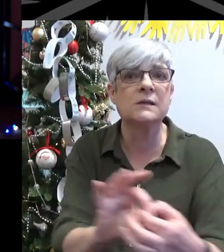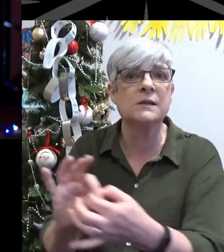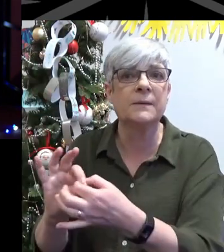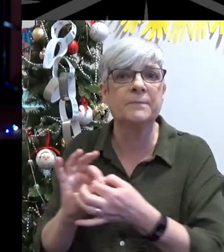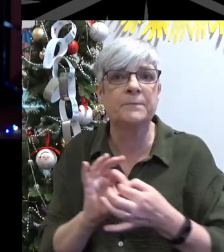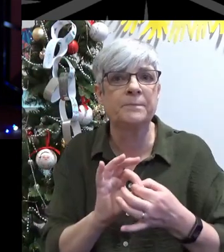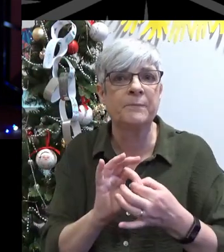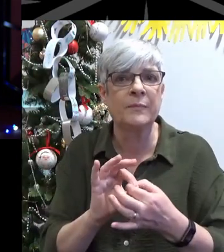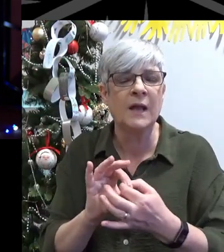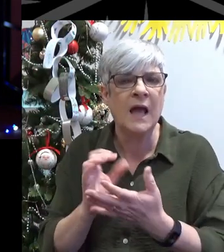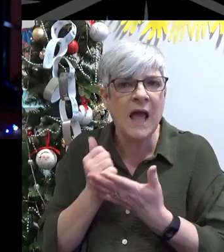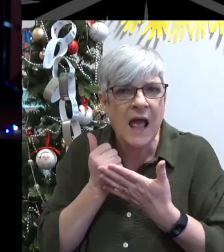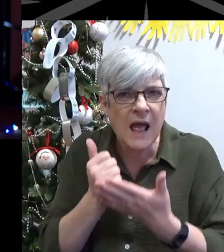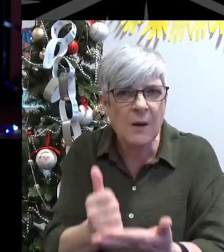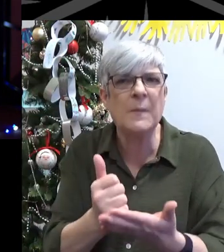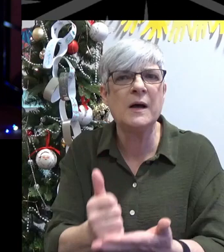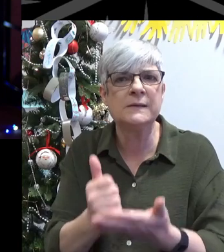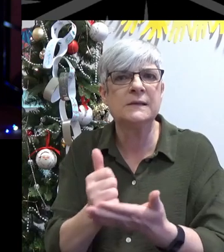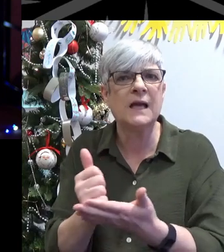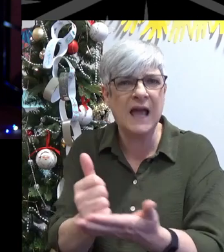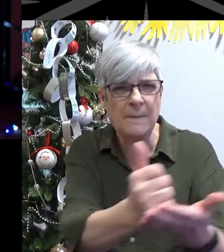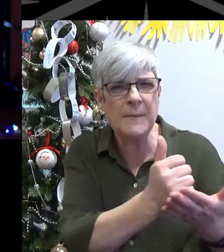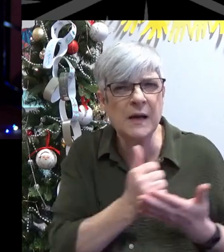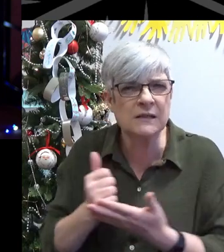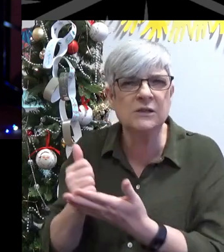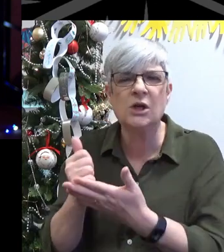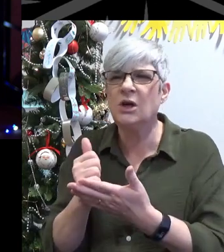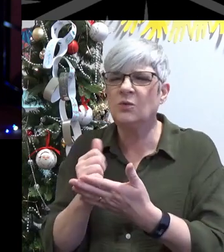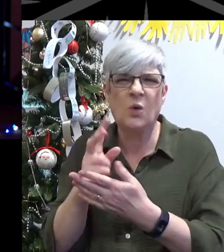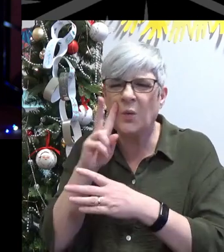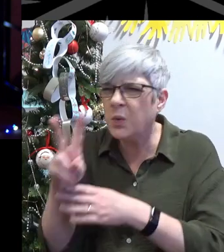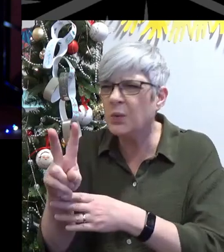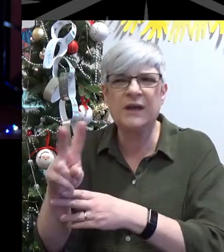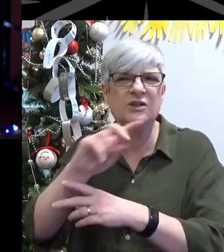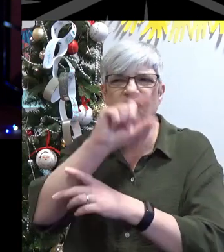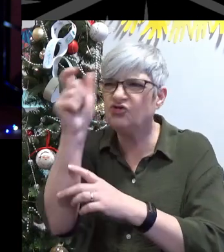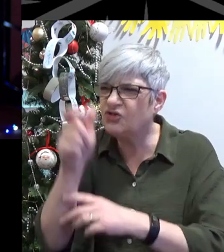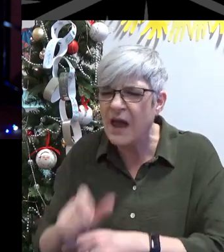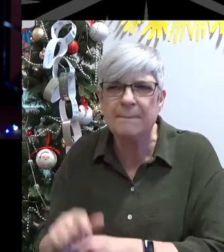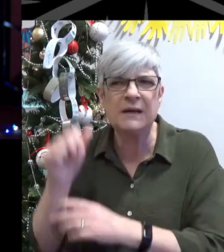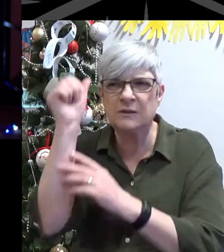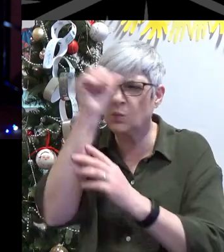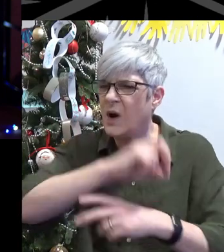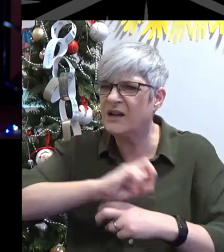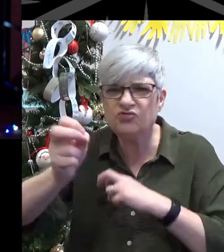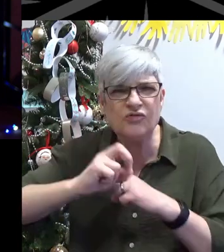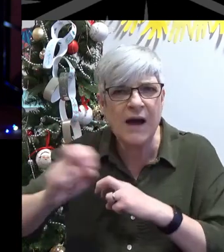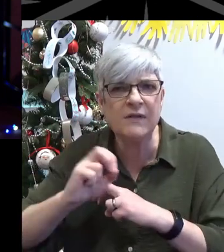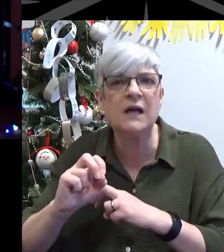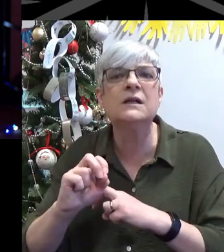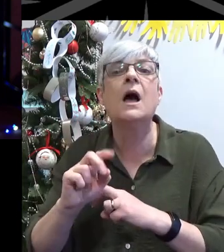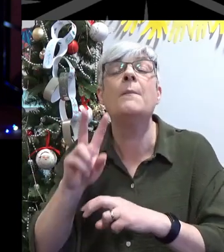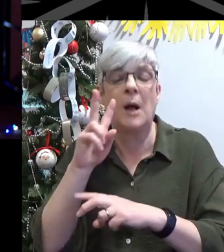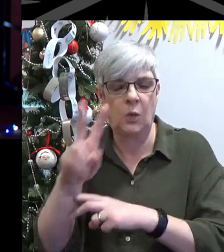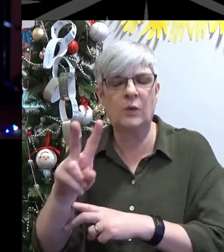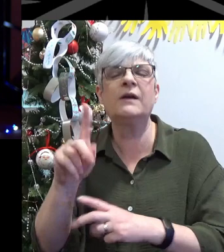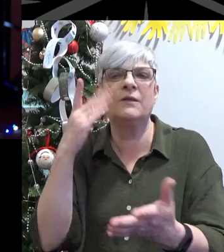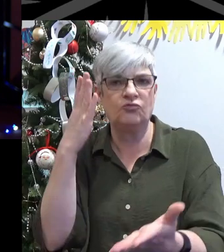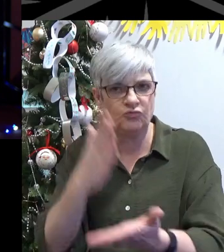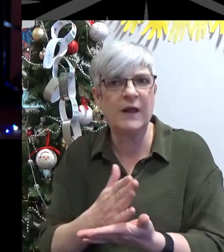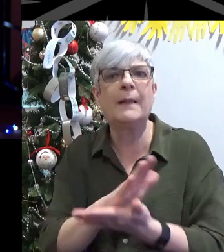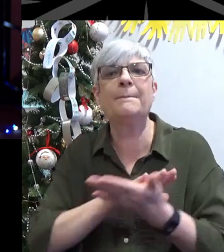see beyond the details of shepherds, wise travelers, to the real meaning that God is for